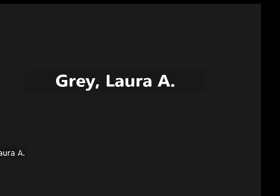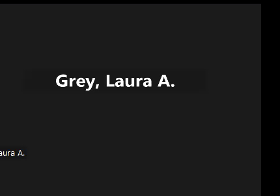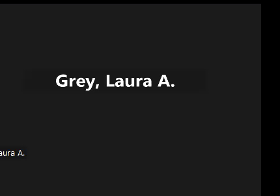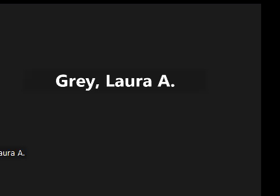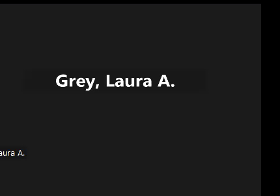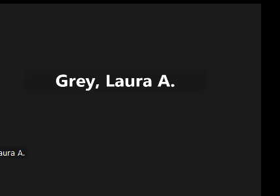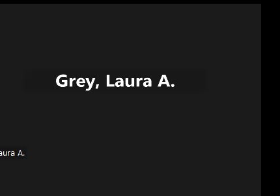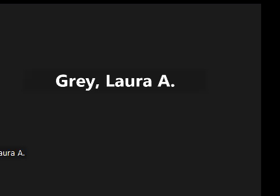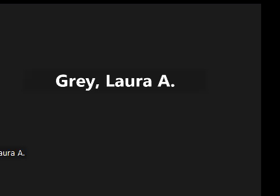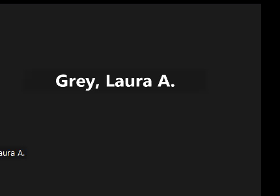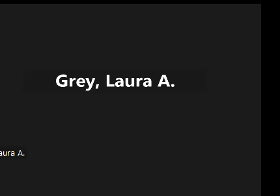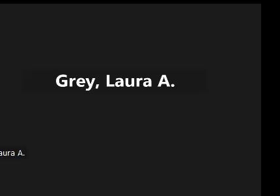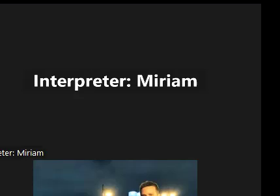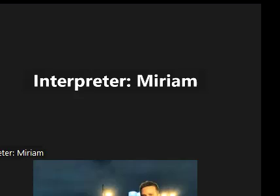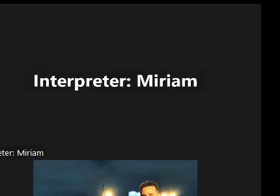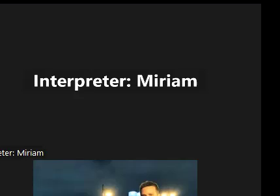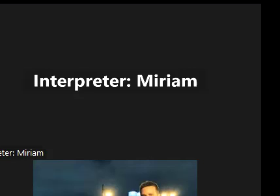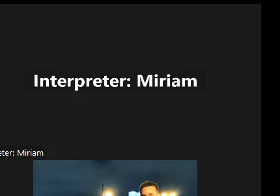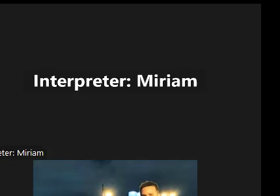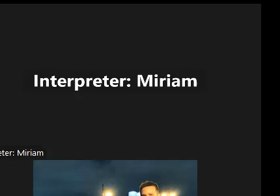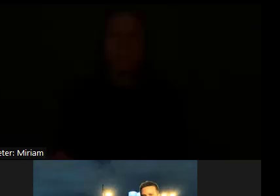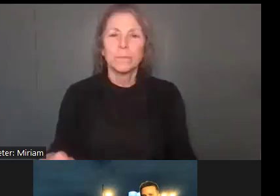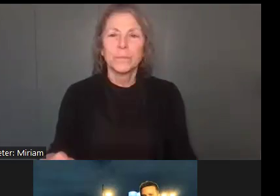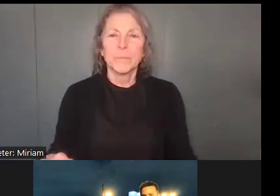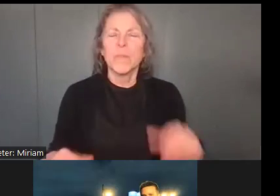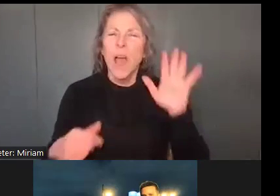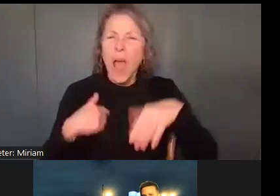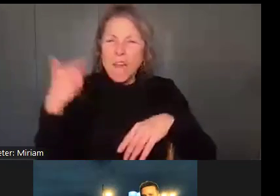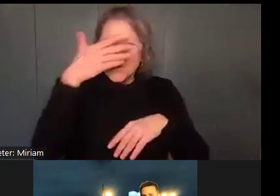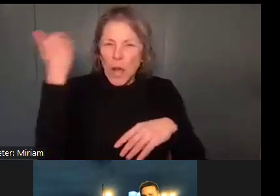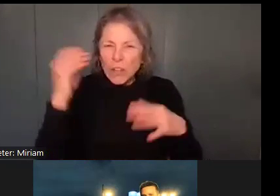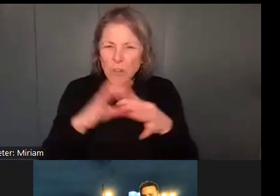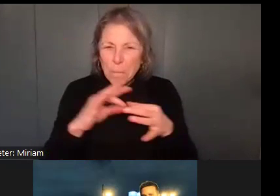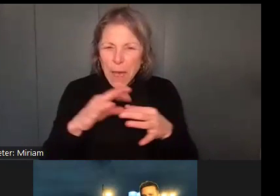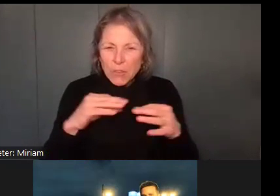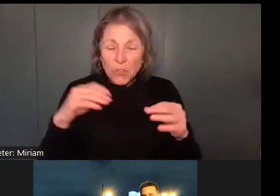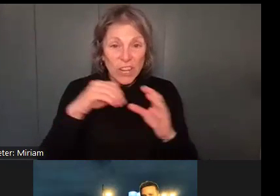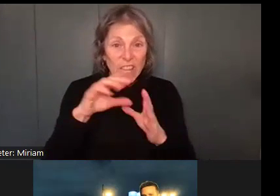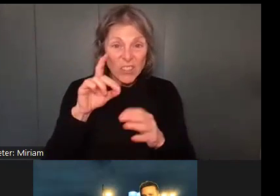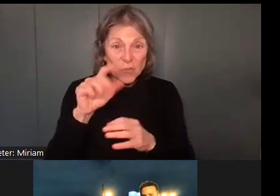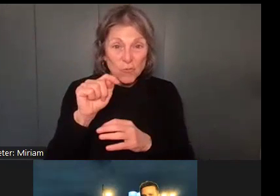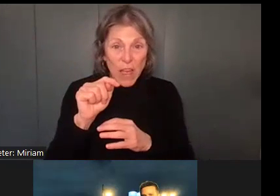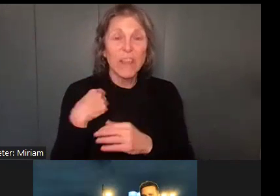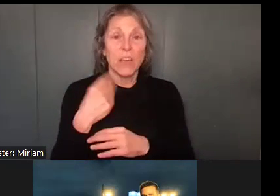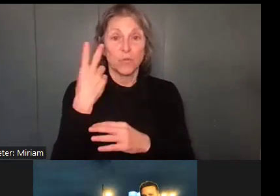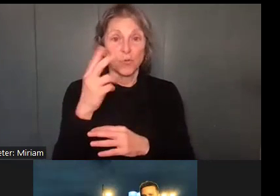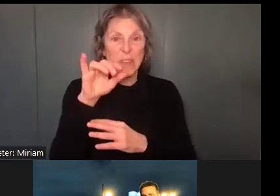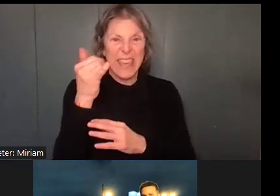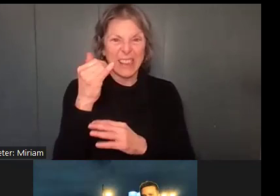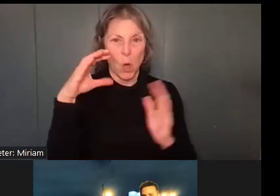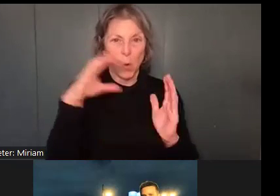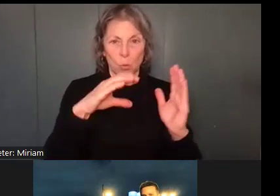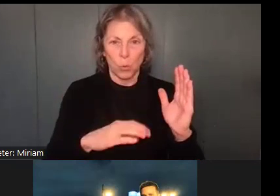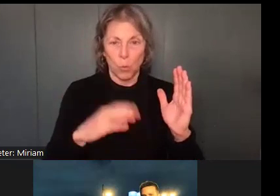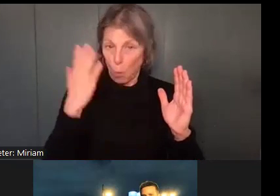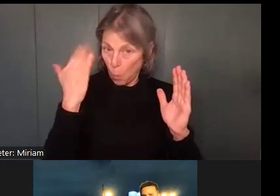Hi, everyone. I forgot to mention there are two spots in the draft that are highlighted, and they're highlighted yellow because they're items